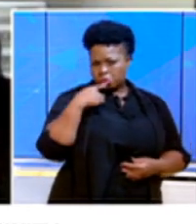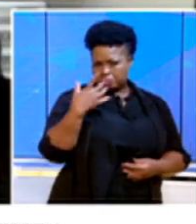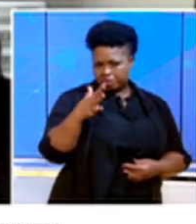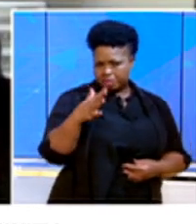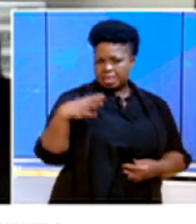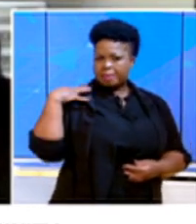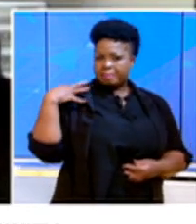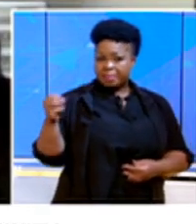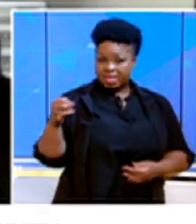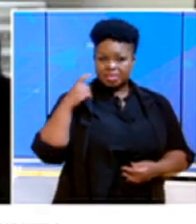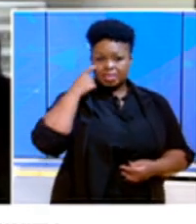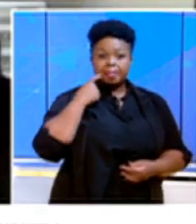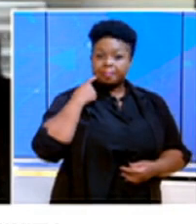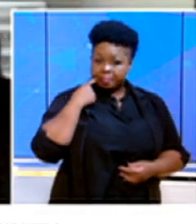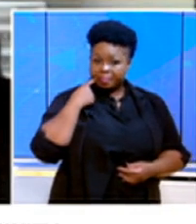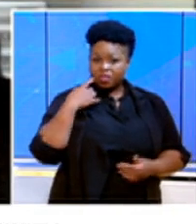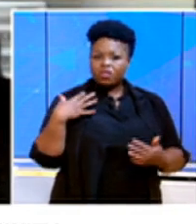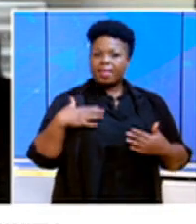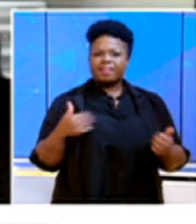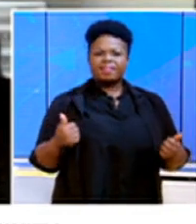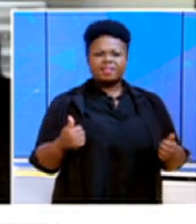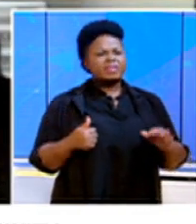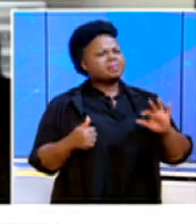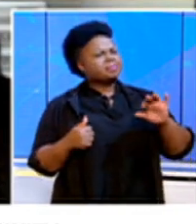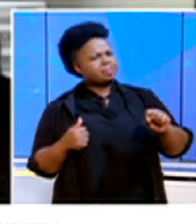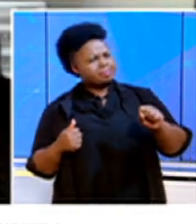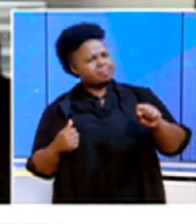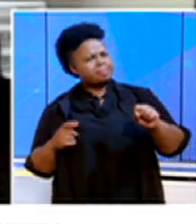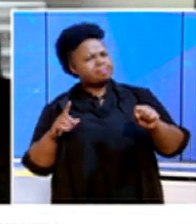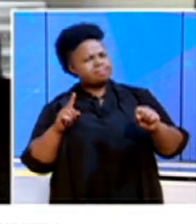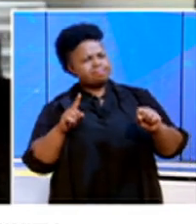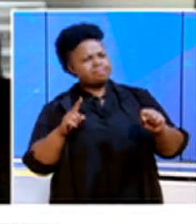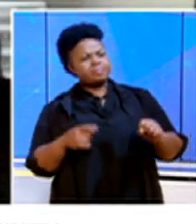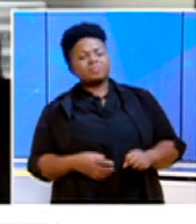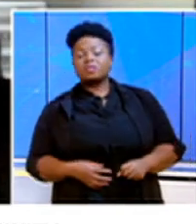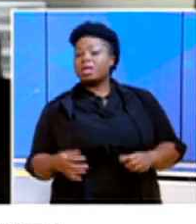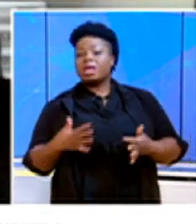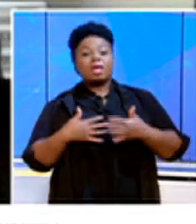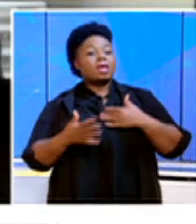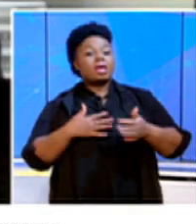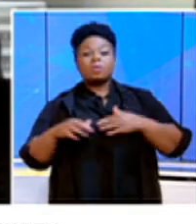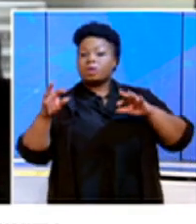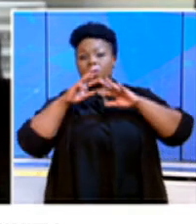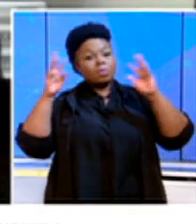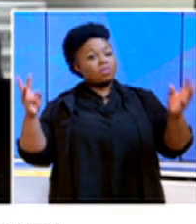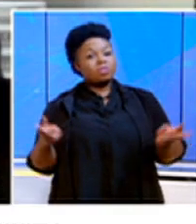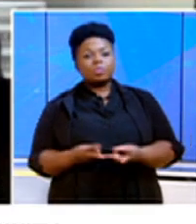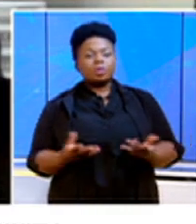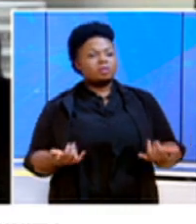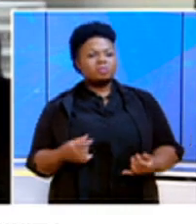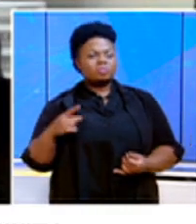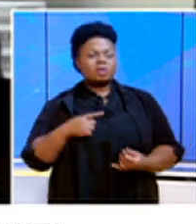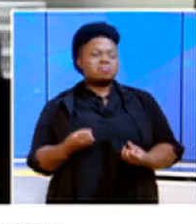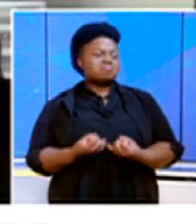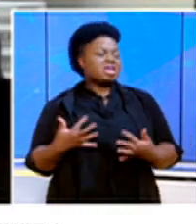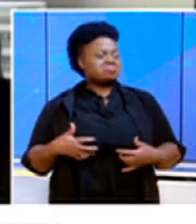the health minister. Let's stop there for a second. Everywhere around the world, there have obviously been a